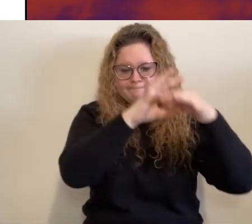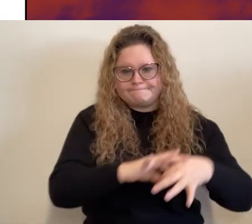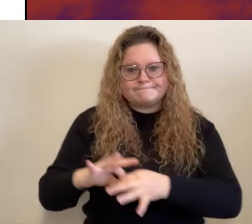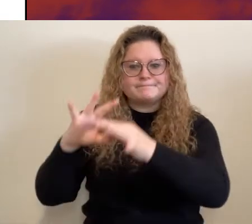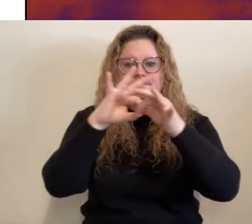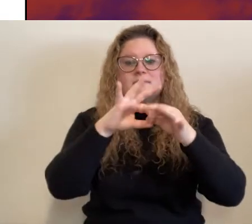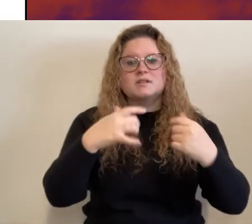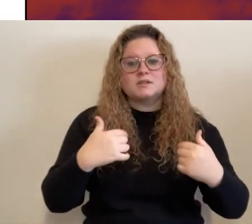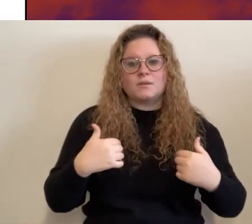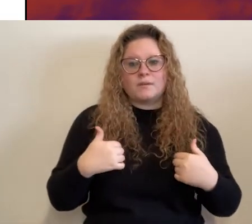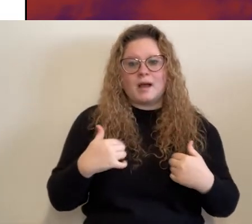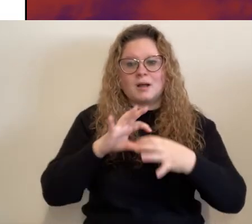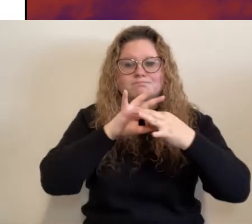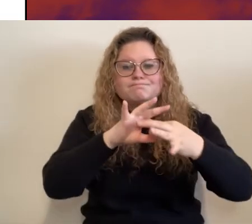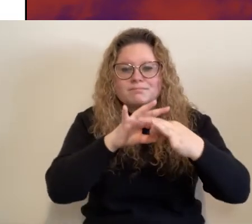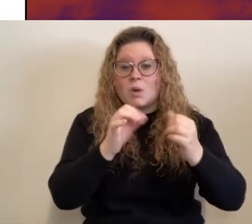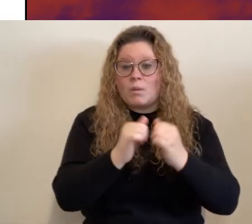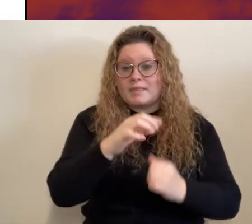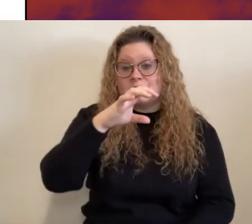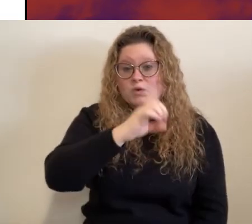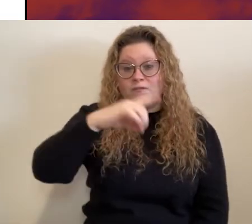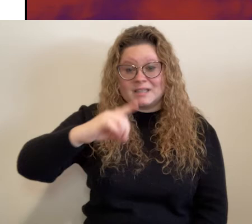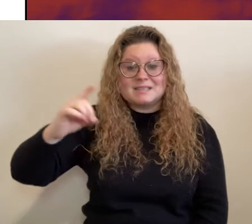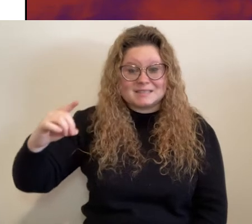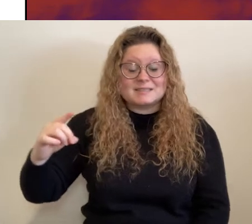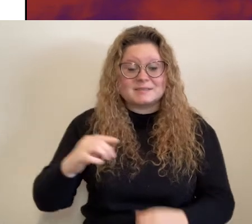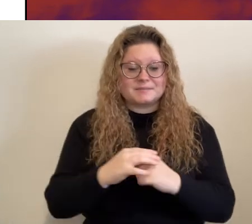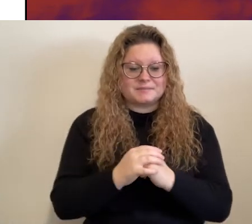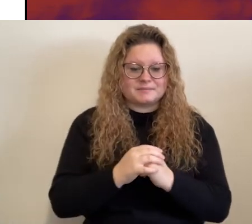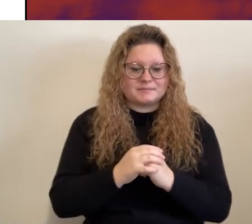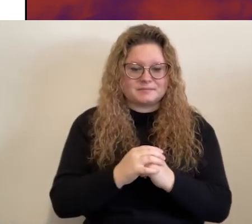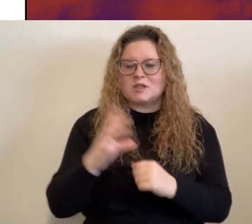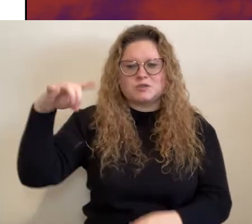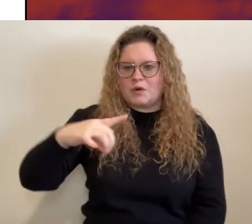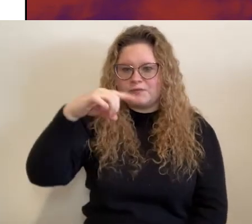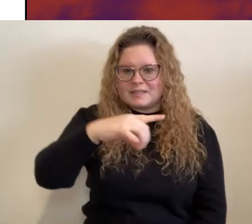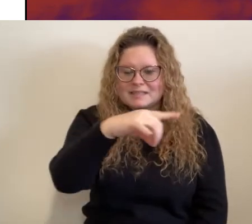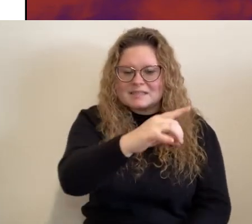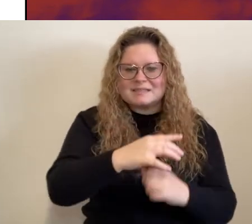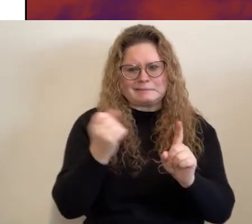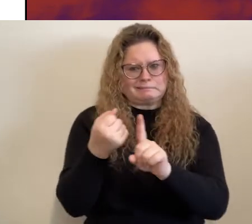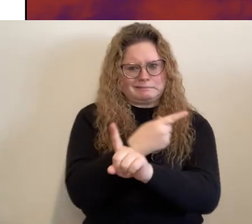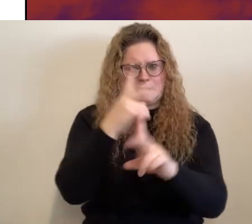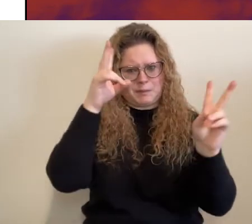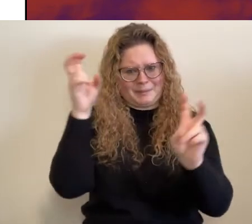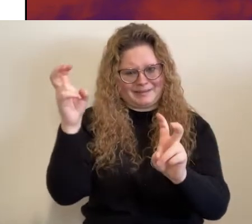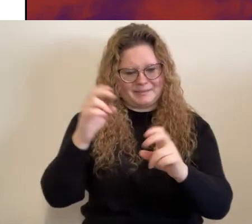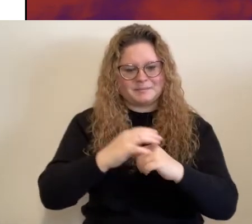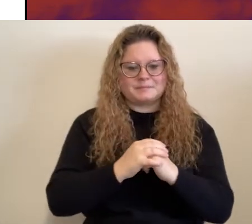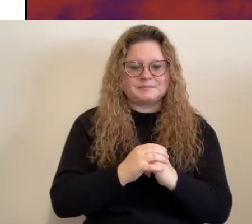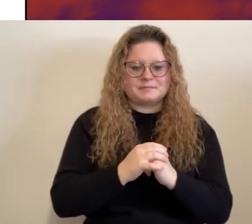to the energy of dolphins, and the dolphins, this is, way off topic kind of ish, but I speak